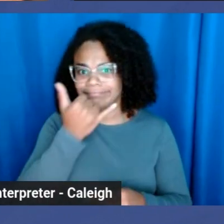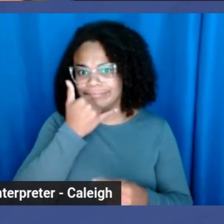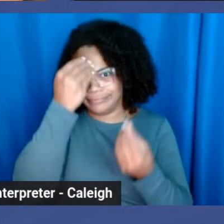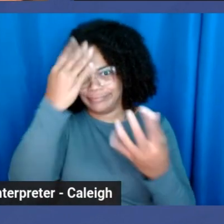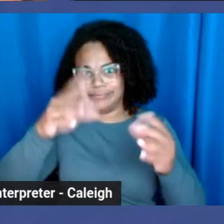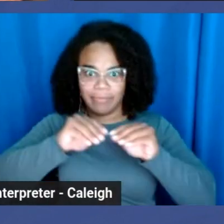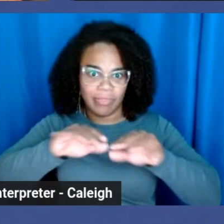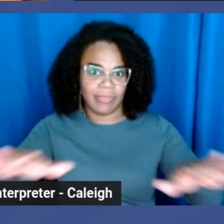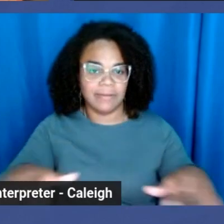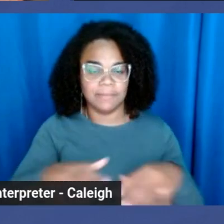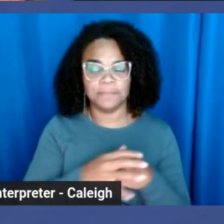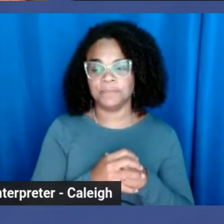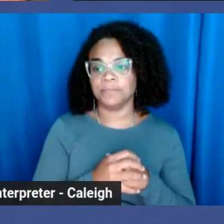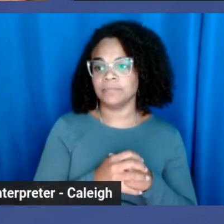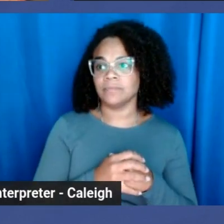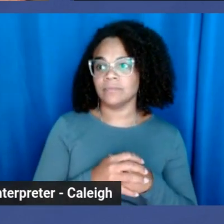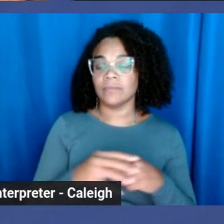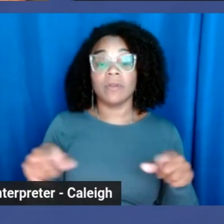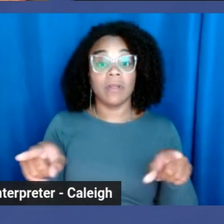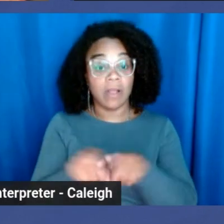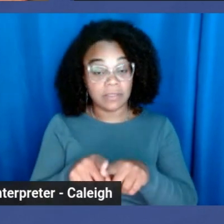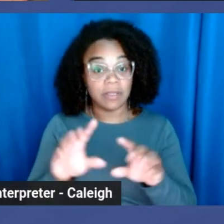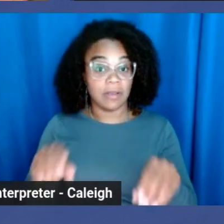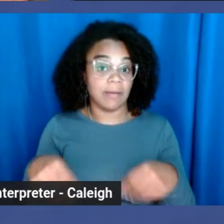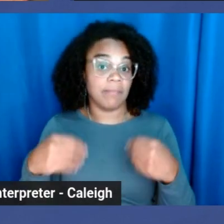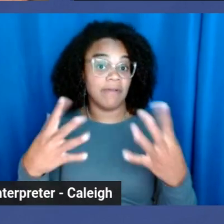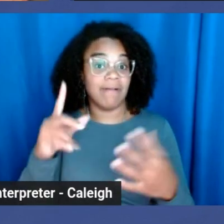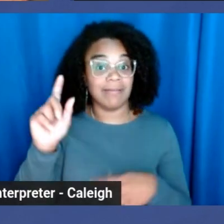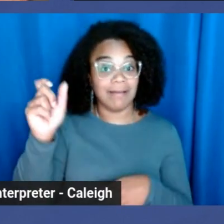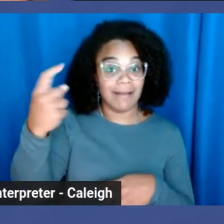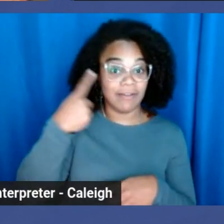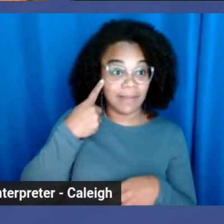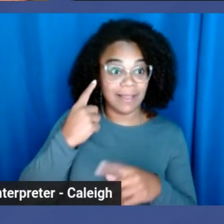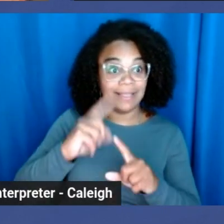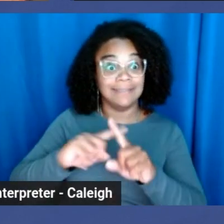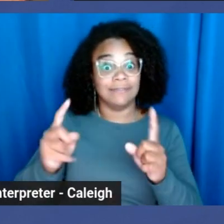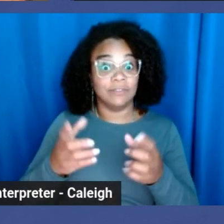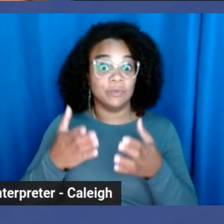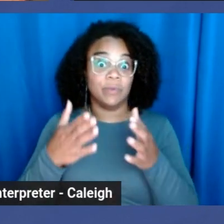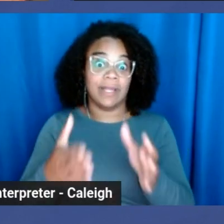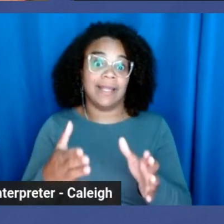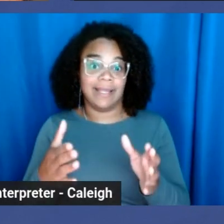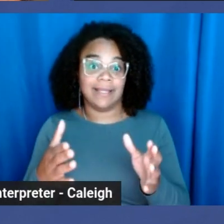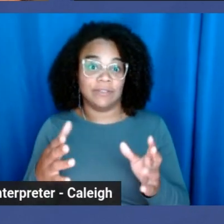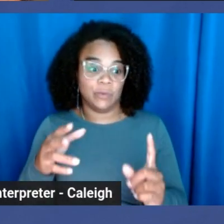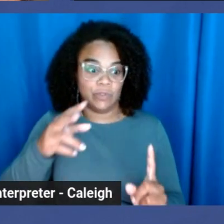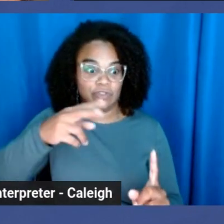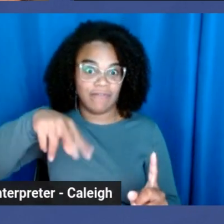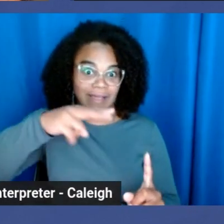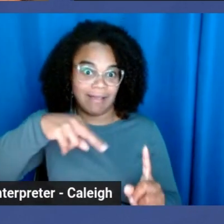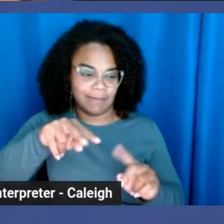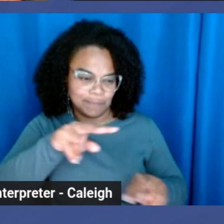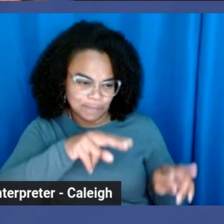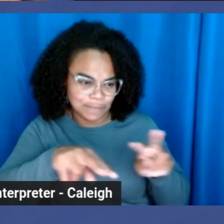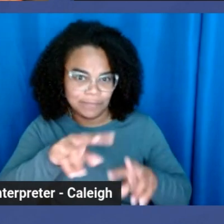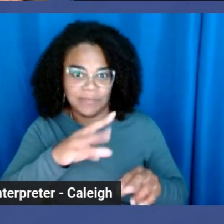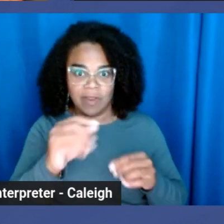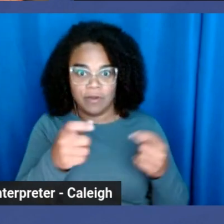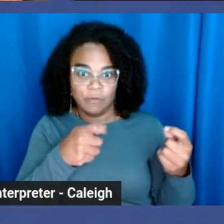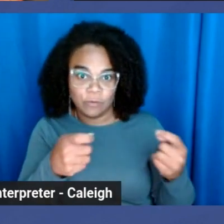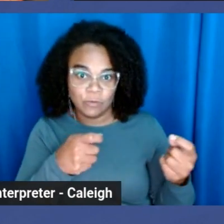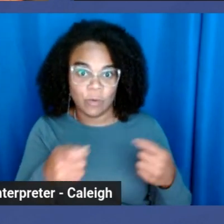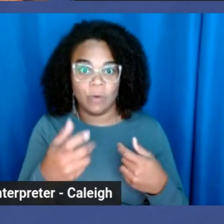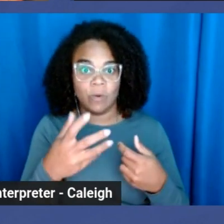It's also provided the government with a way to surveil and control